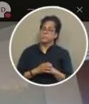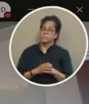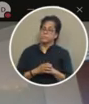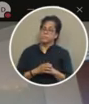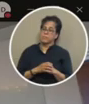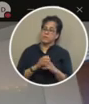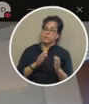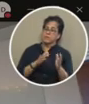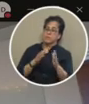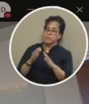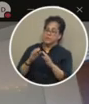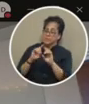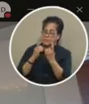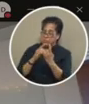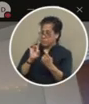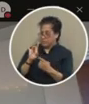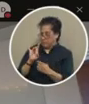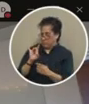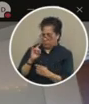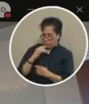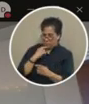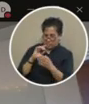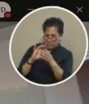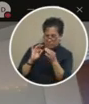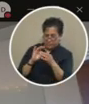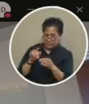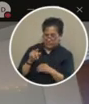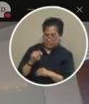Okay, Representative Lozarga, you wish to speak?